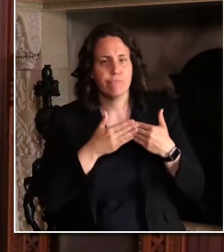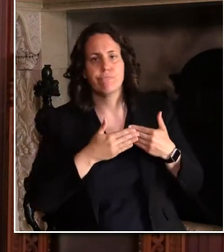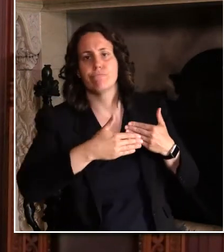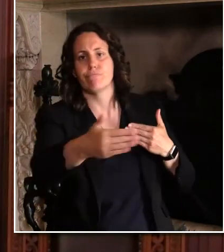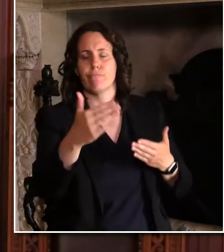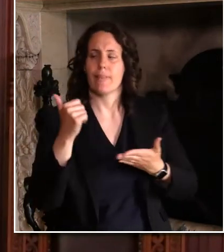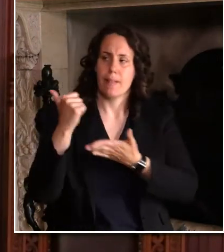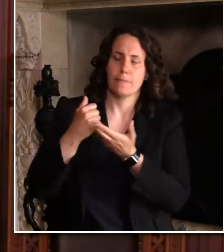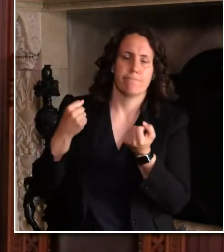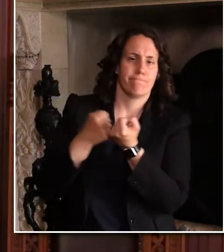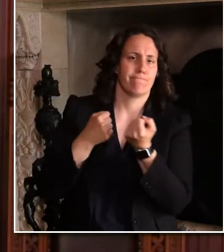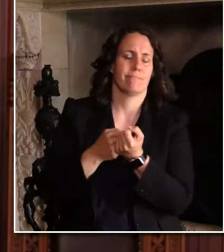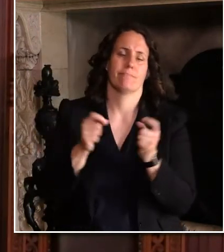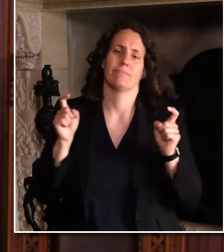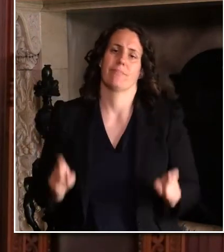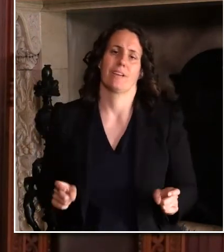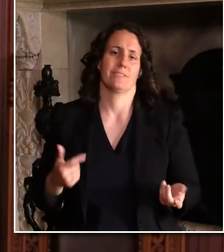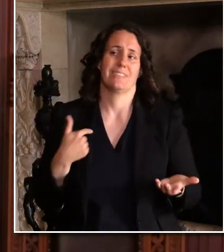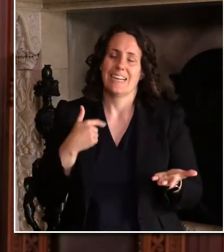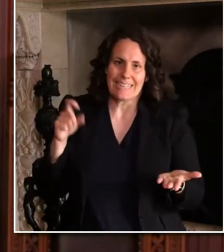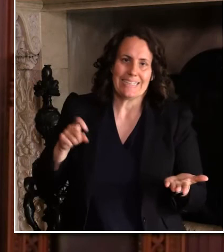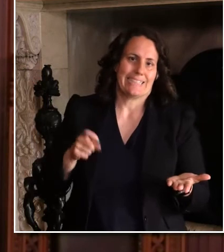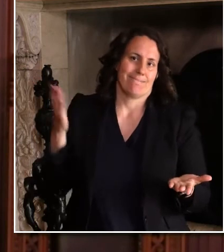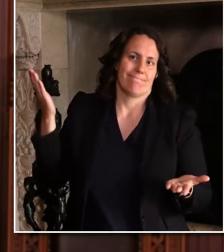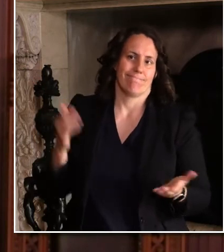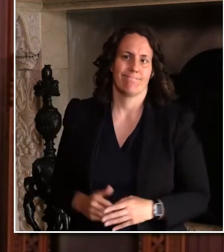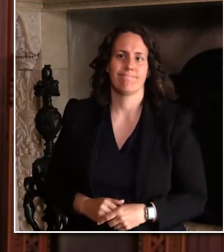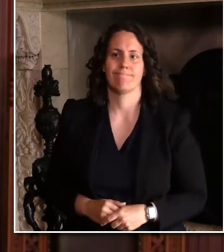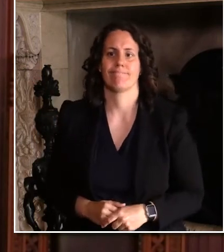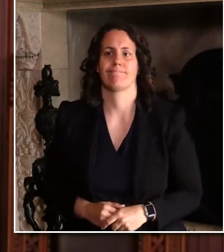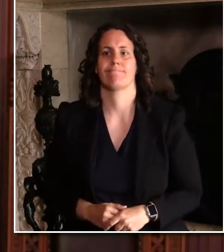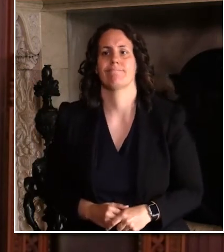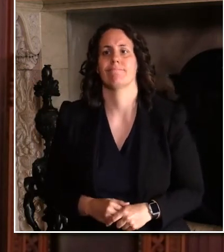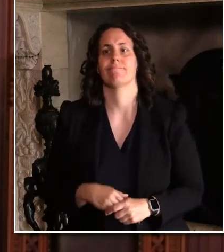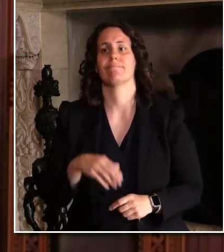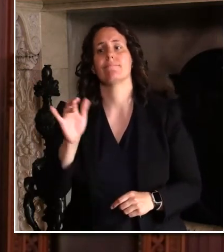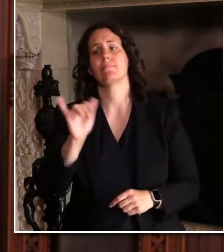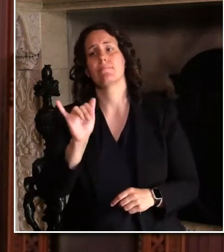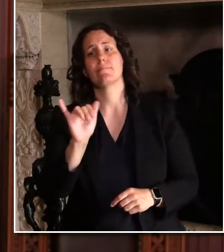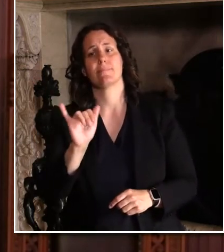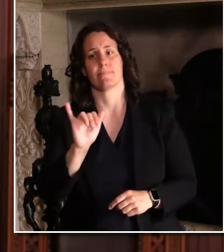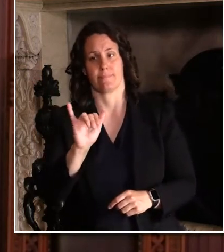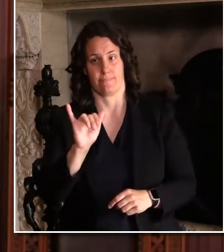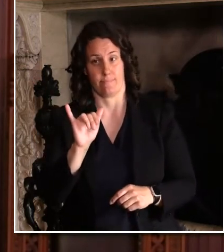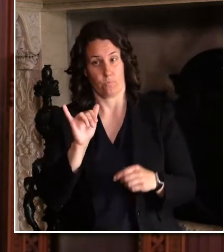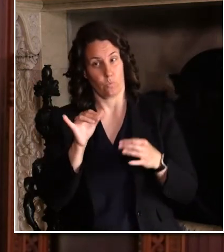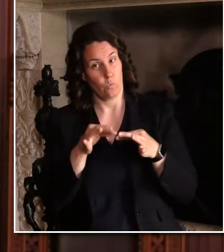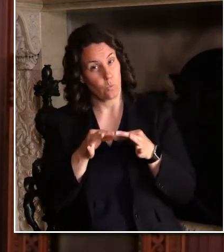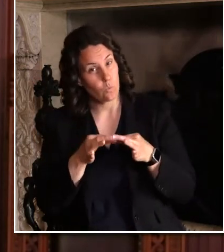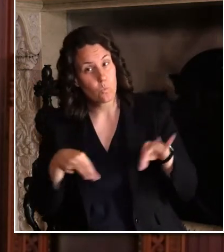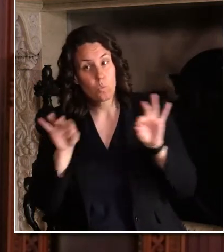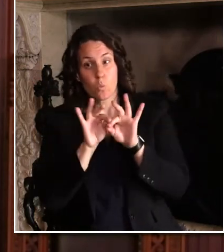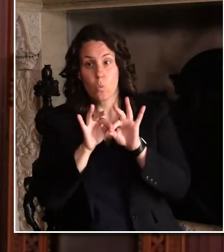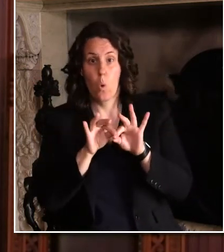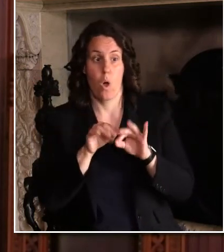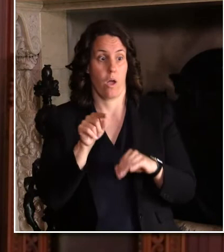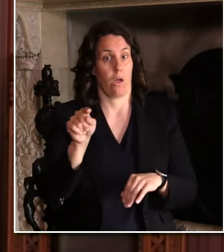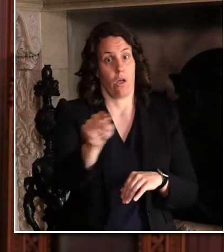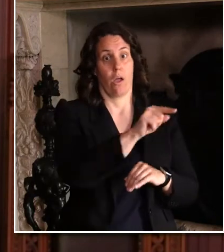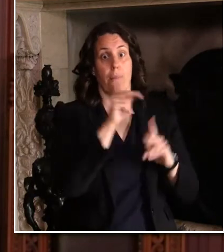and it's also critically important that the workers that work in these industries that